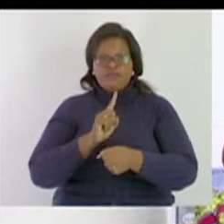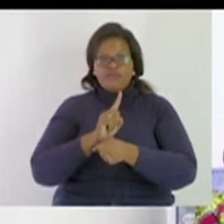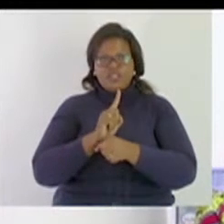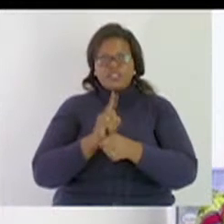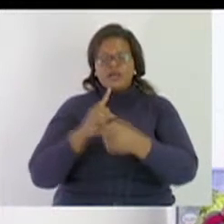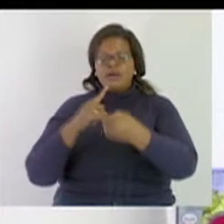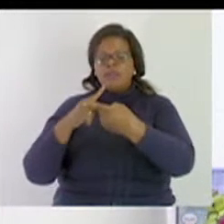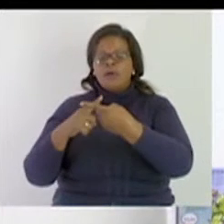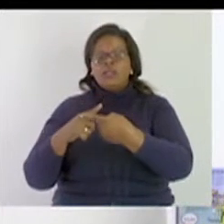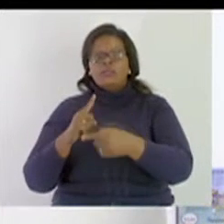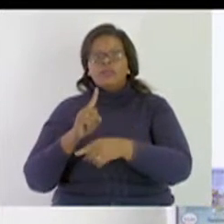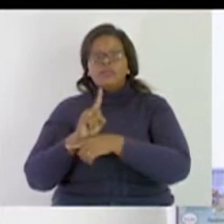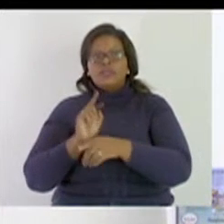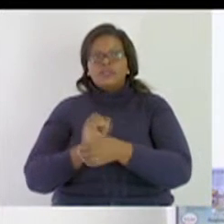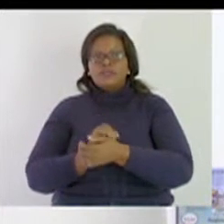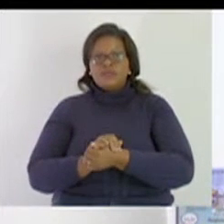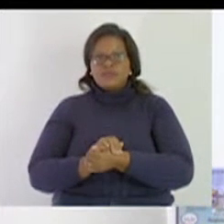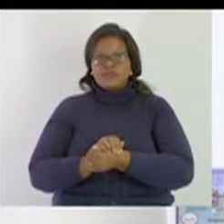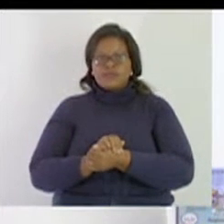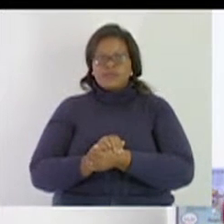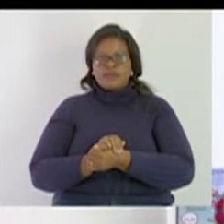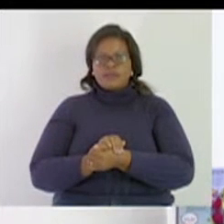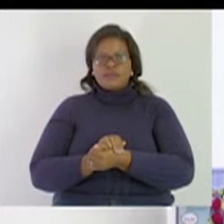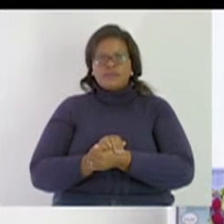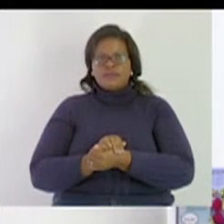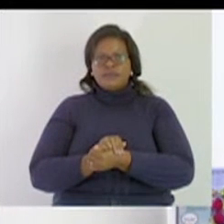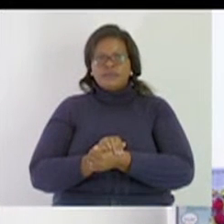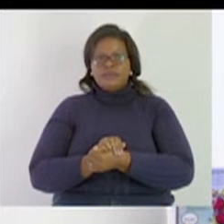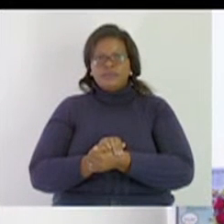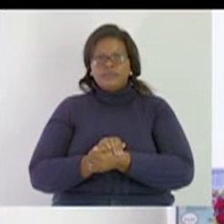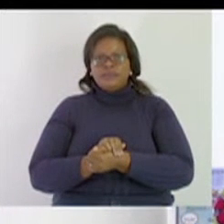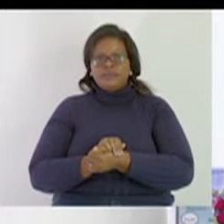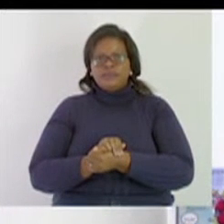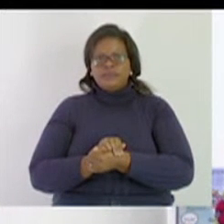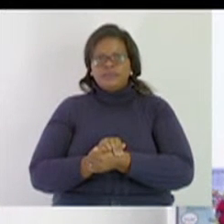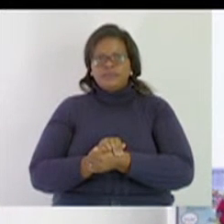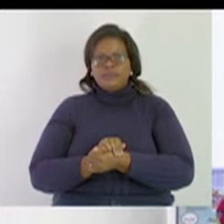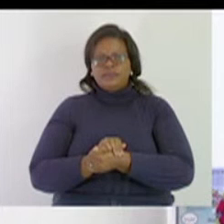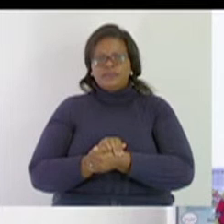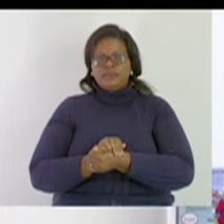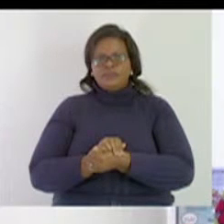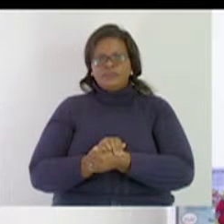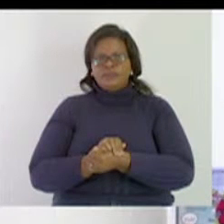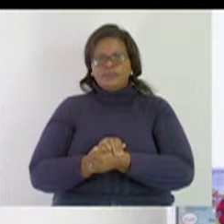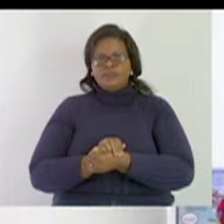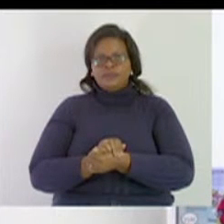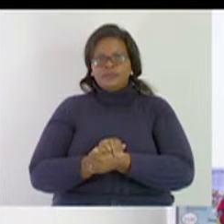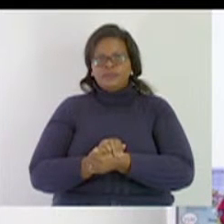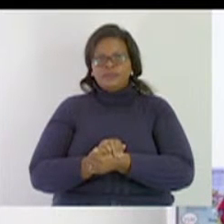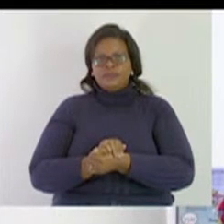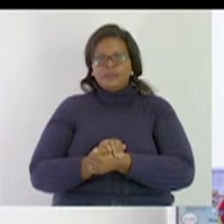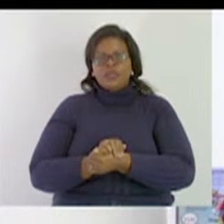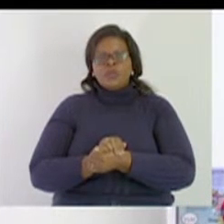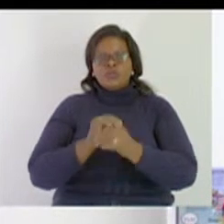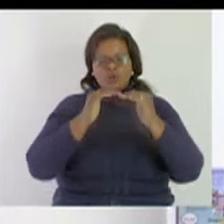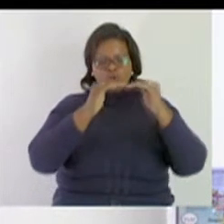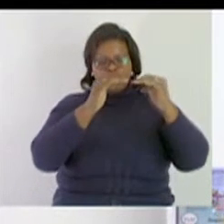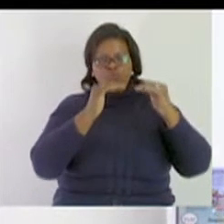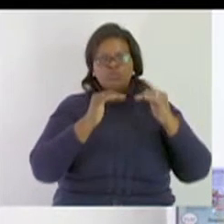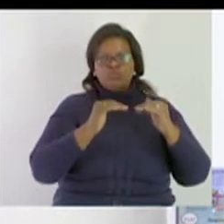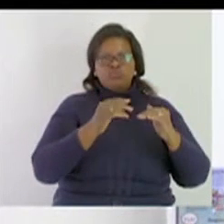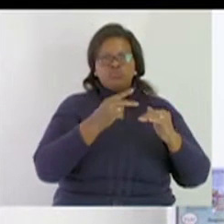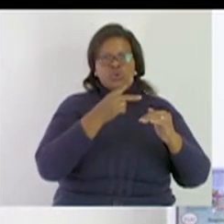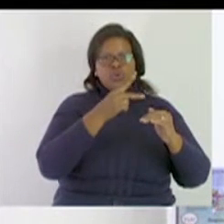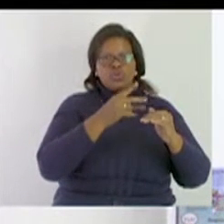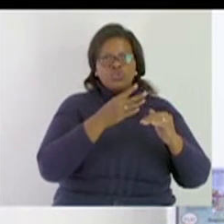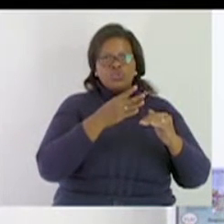multiplication will be done first. You are correct. So let's bring down what we have